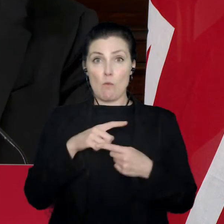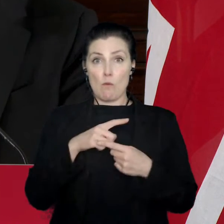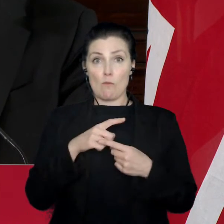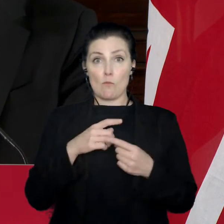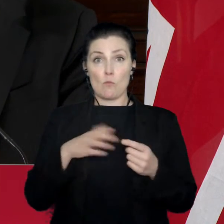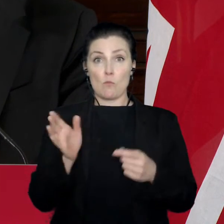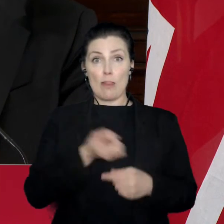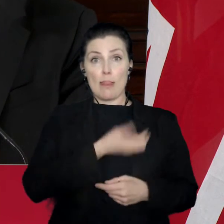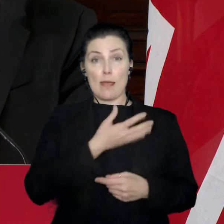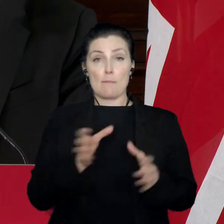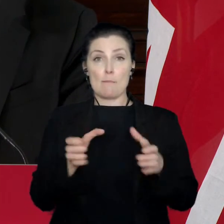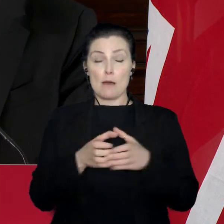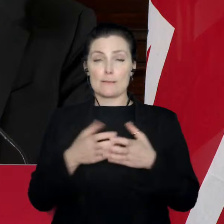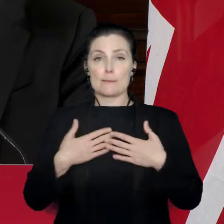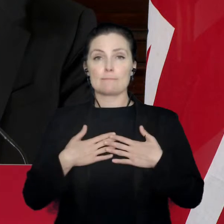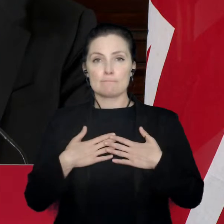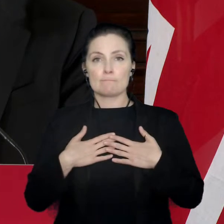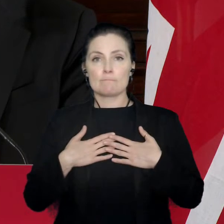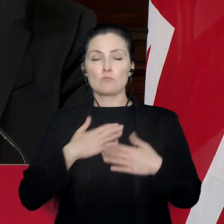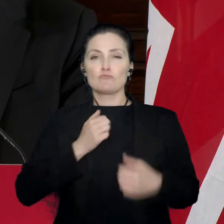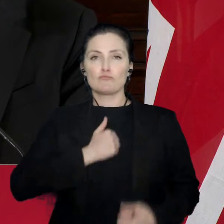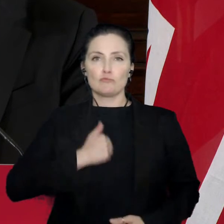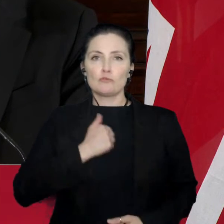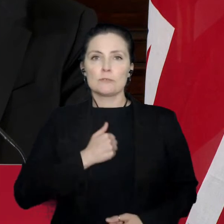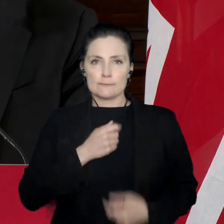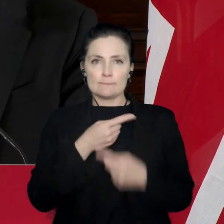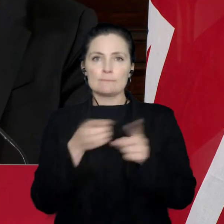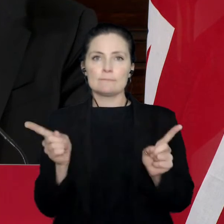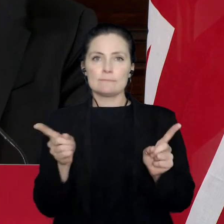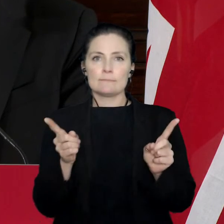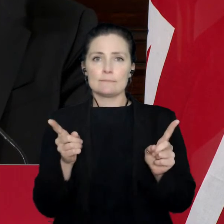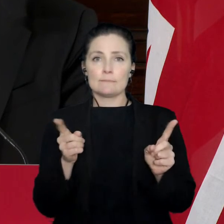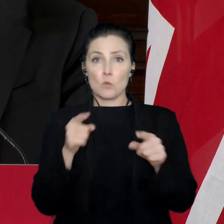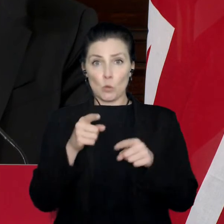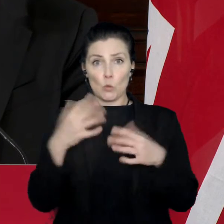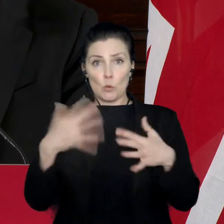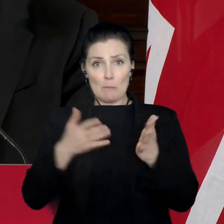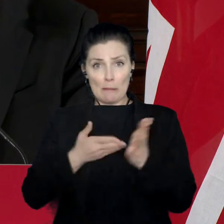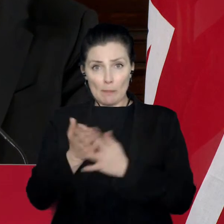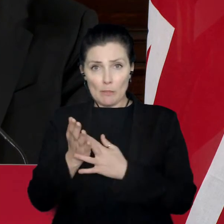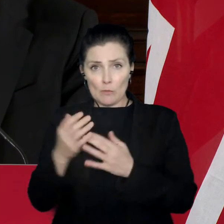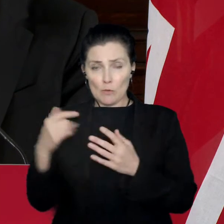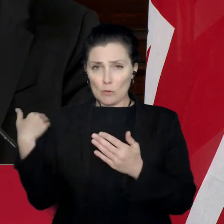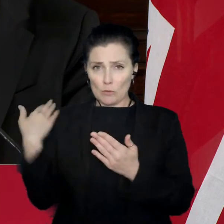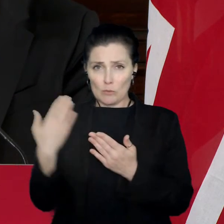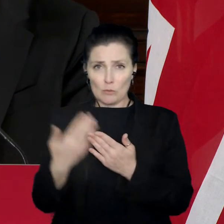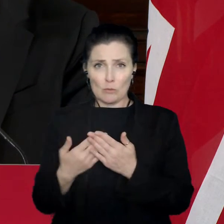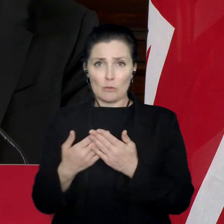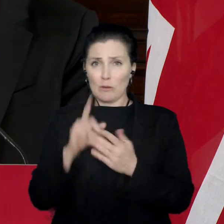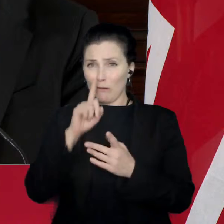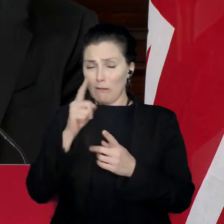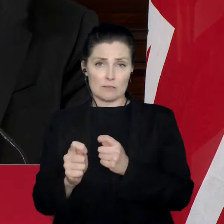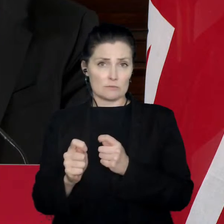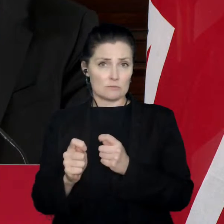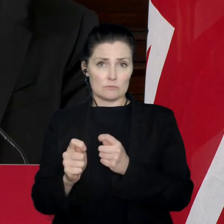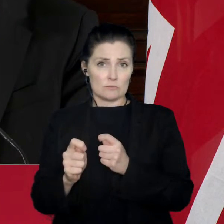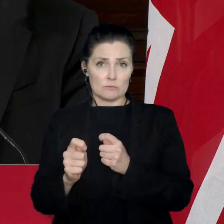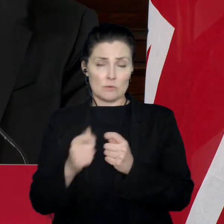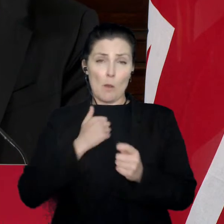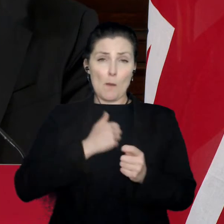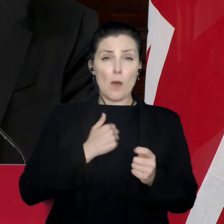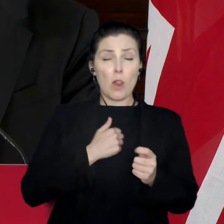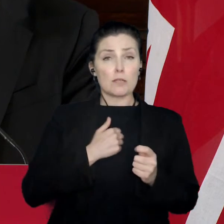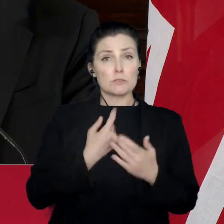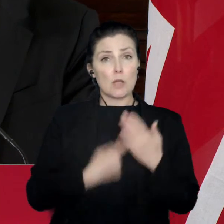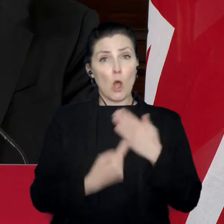sorry. What you've been through can never be undone. Apologies alone cannot make it right.